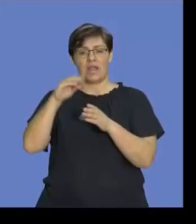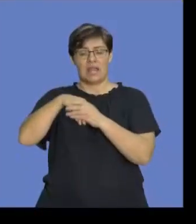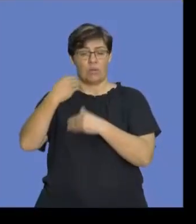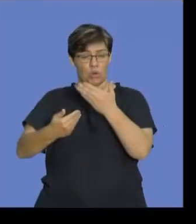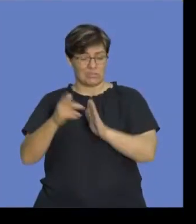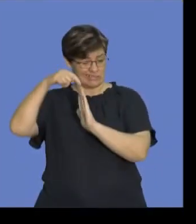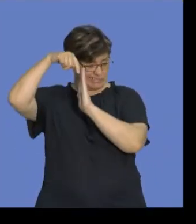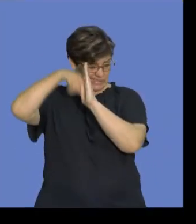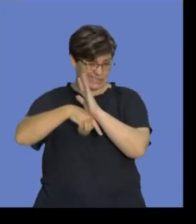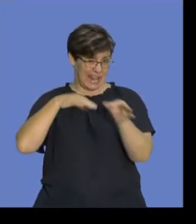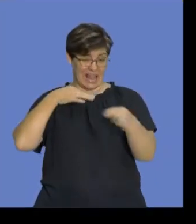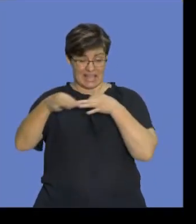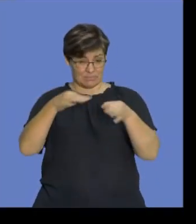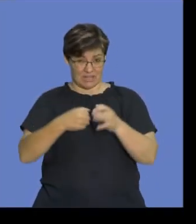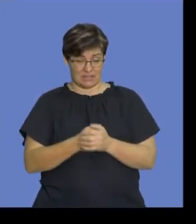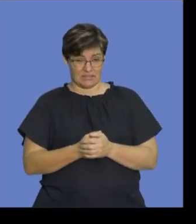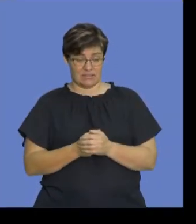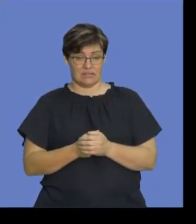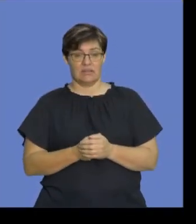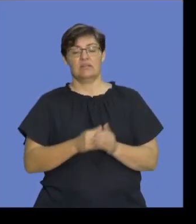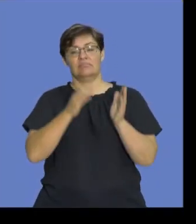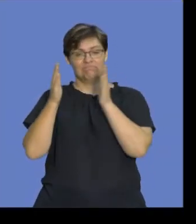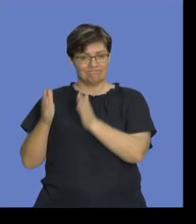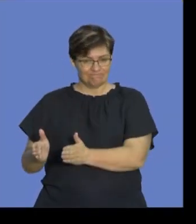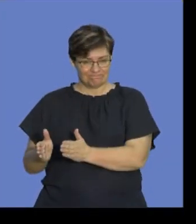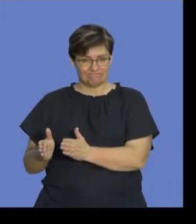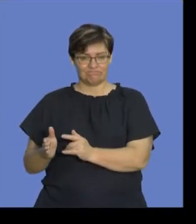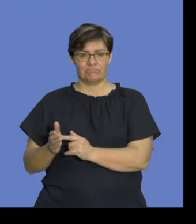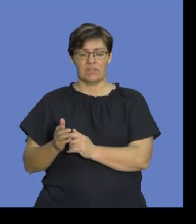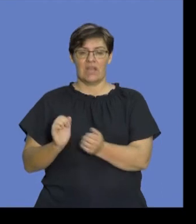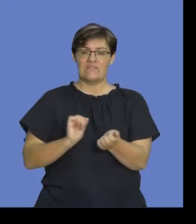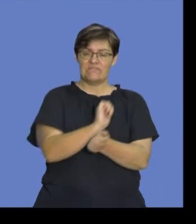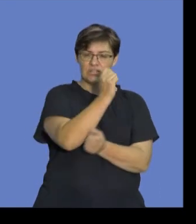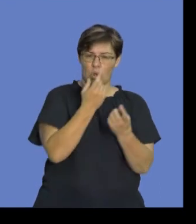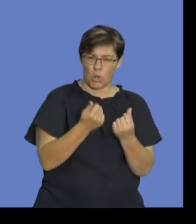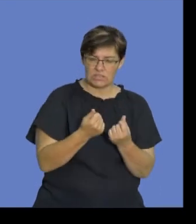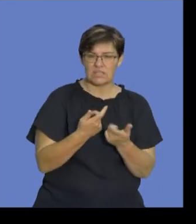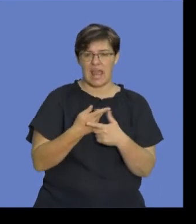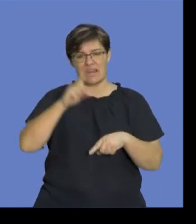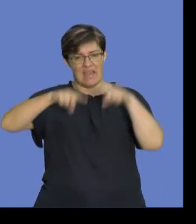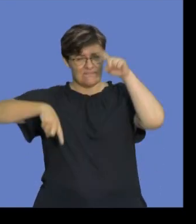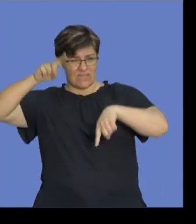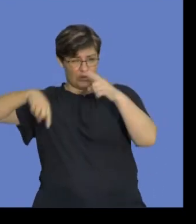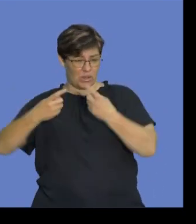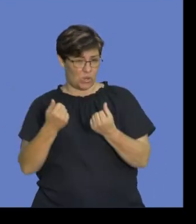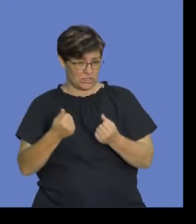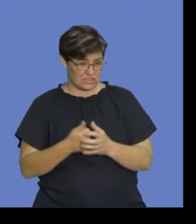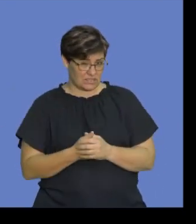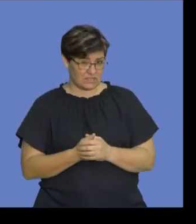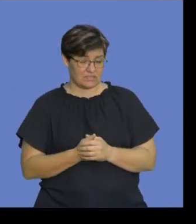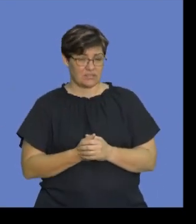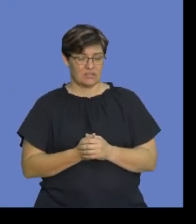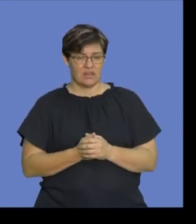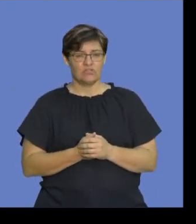about the work in process in detail, right? We've spoken about the differences between fixed costs and